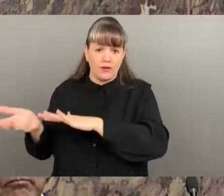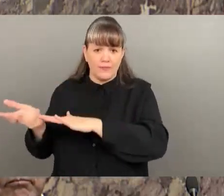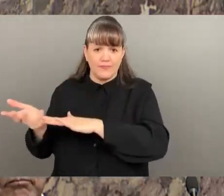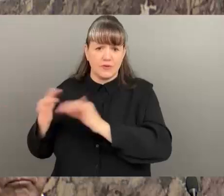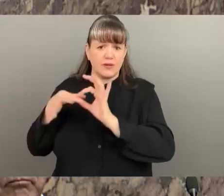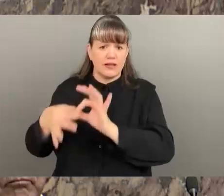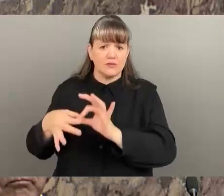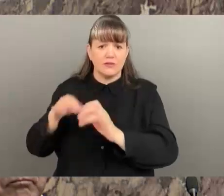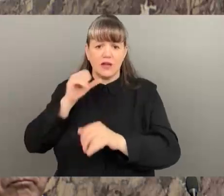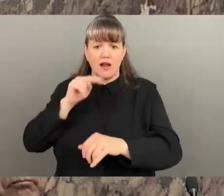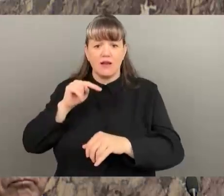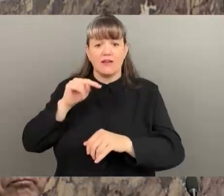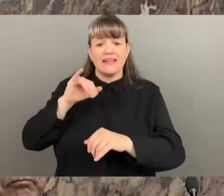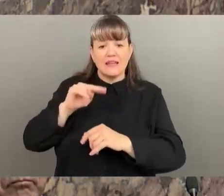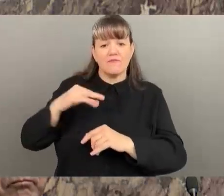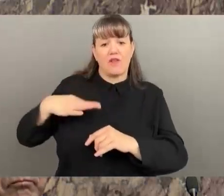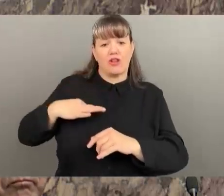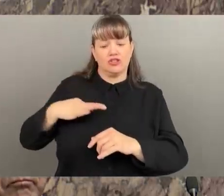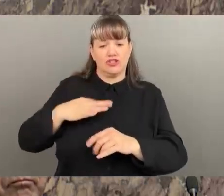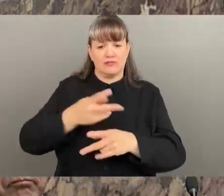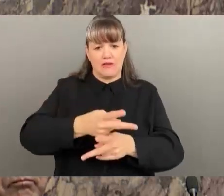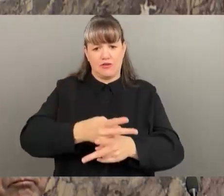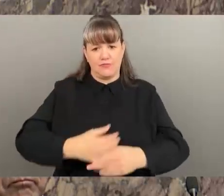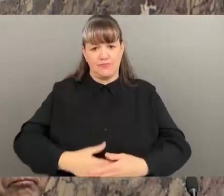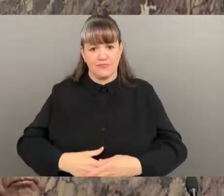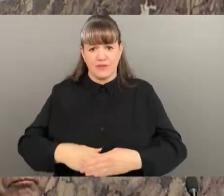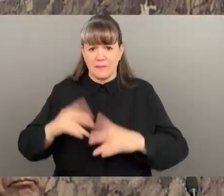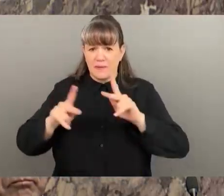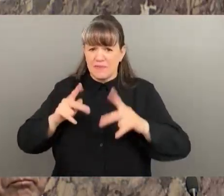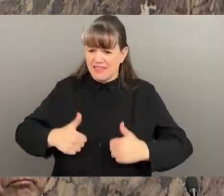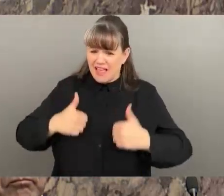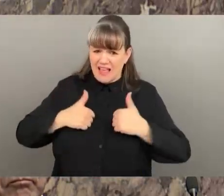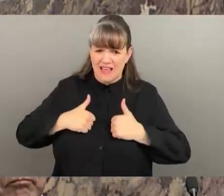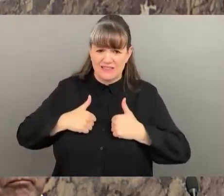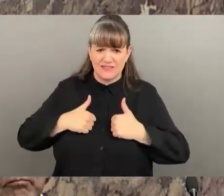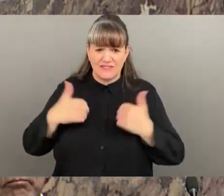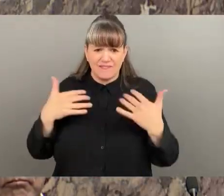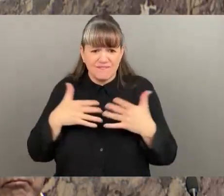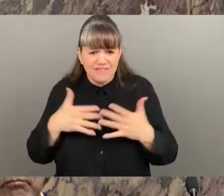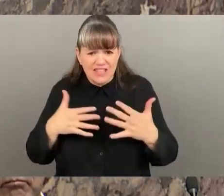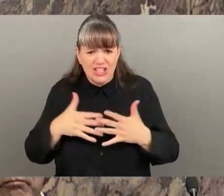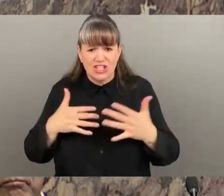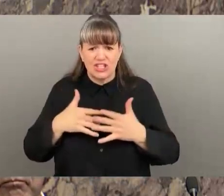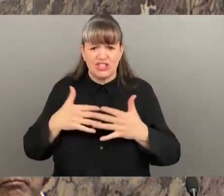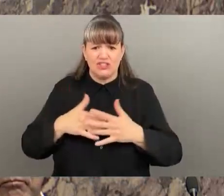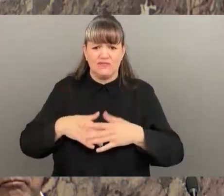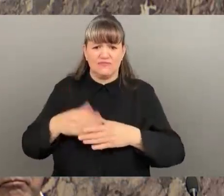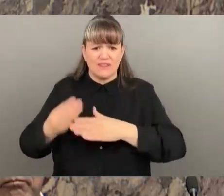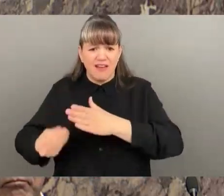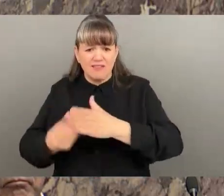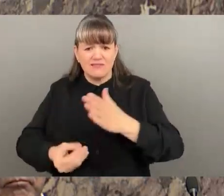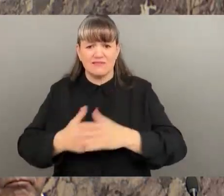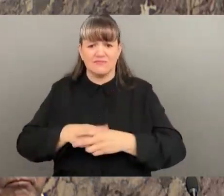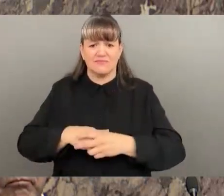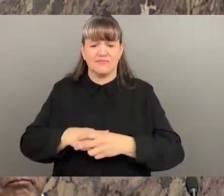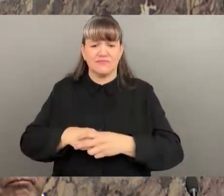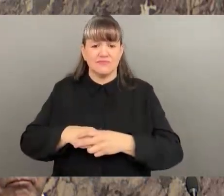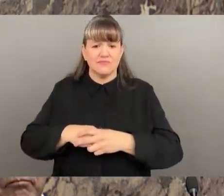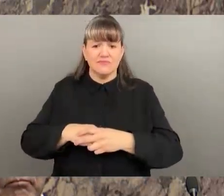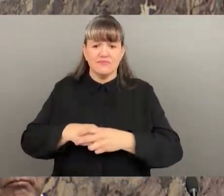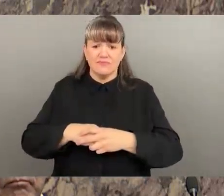of evidence, tragedy, and family pleas, or is it simply political risk aversion that's stopping the Premier